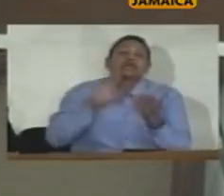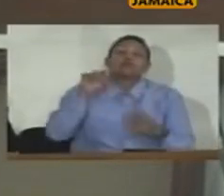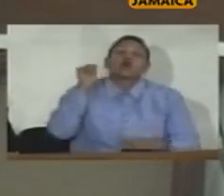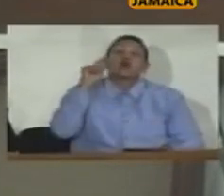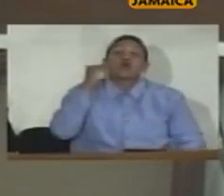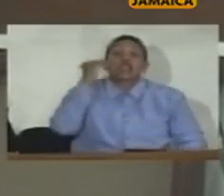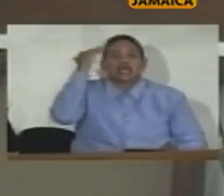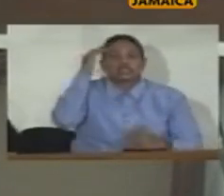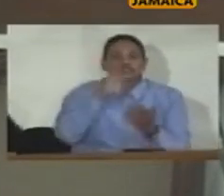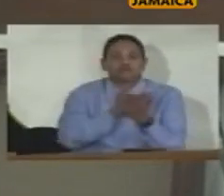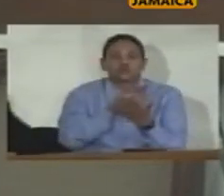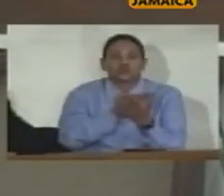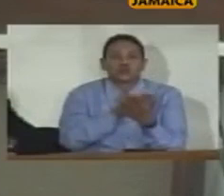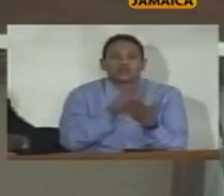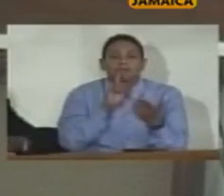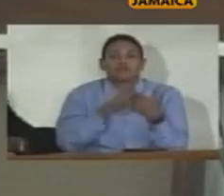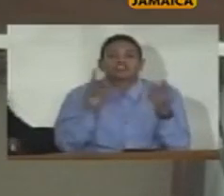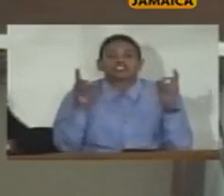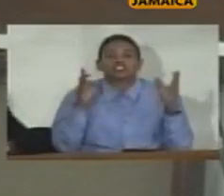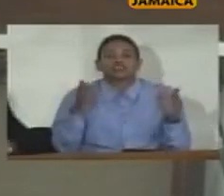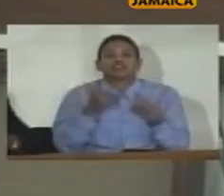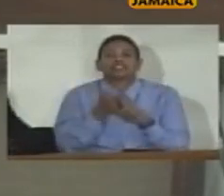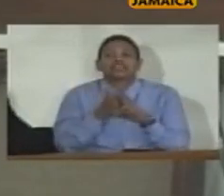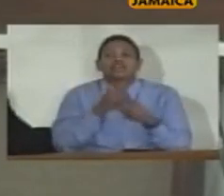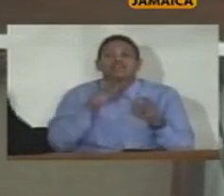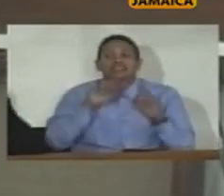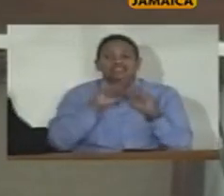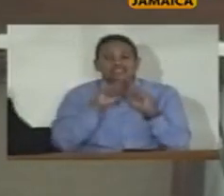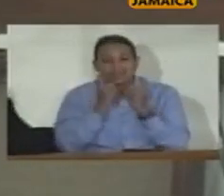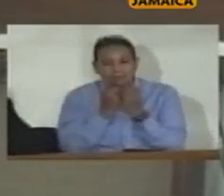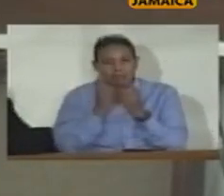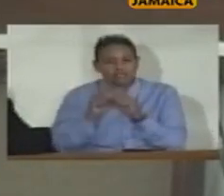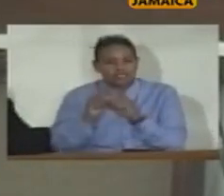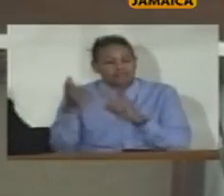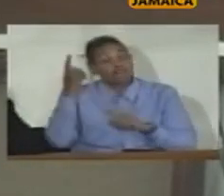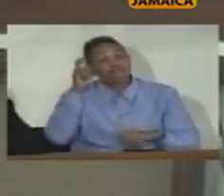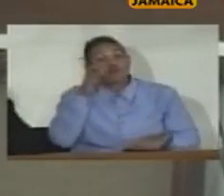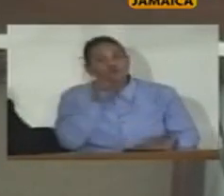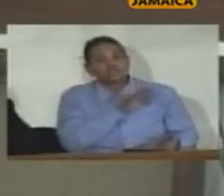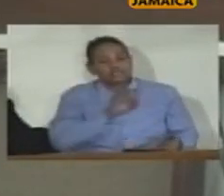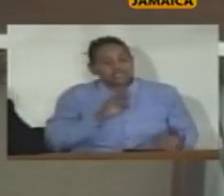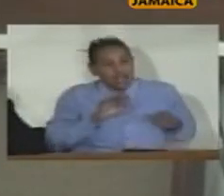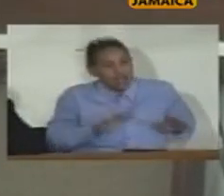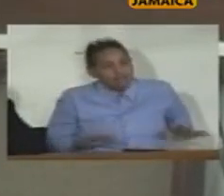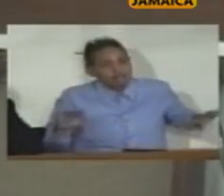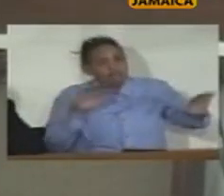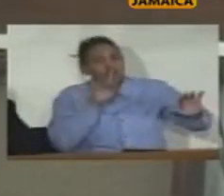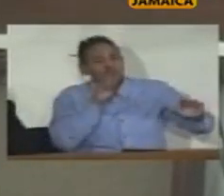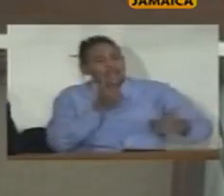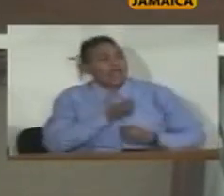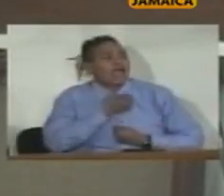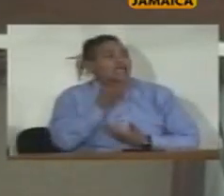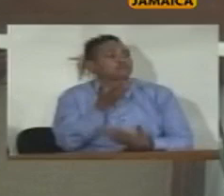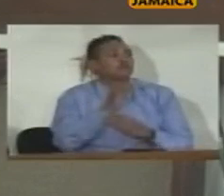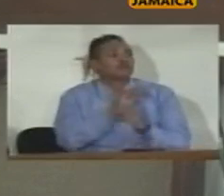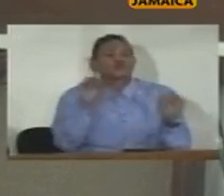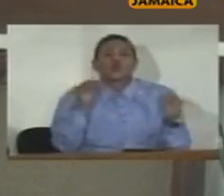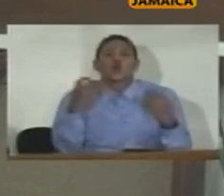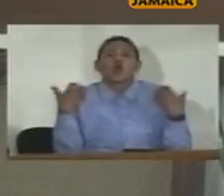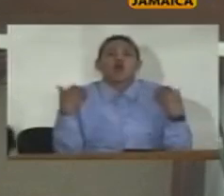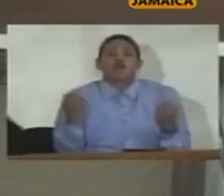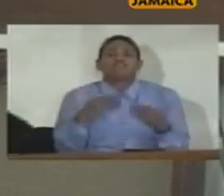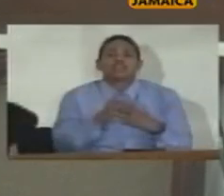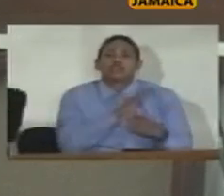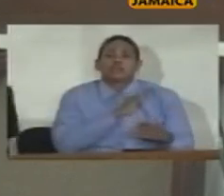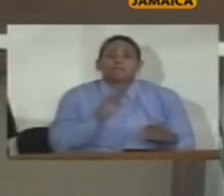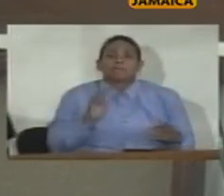of schools and directors of departments on behalf of the staff, expressing no confidence in the board